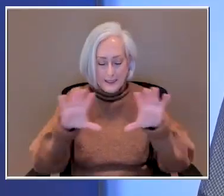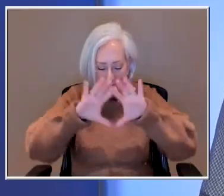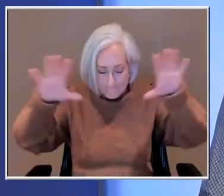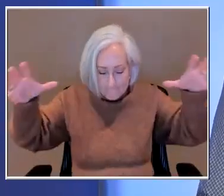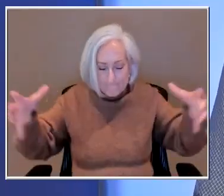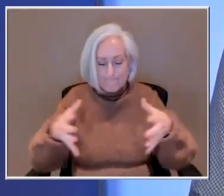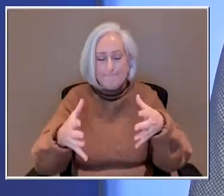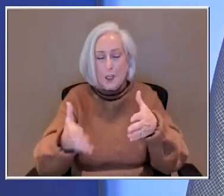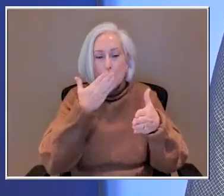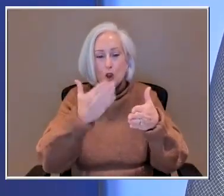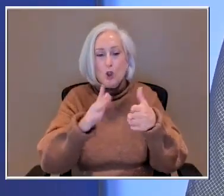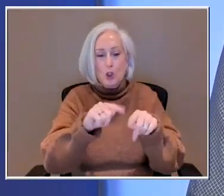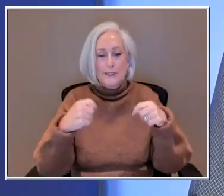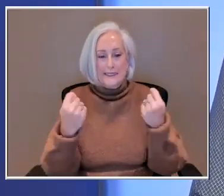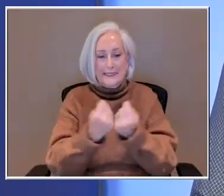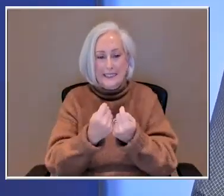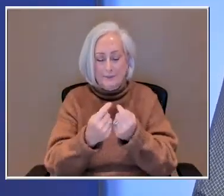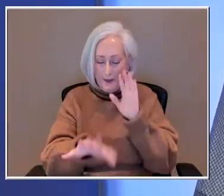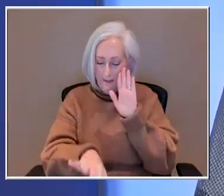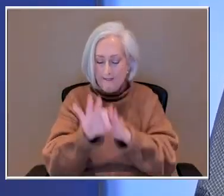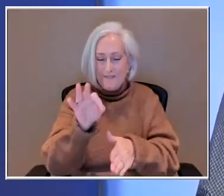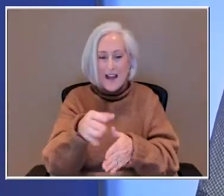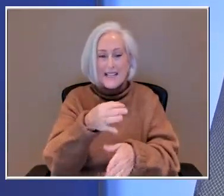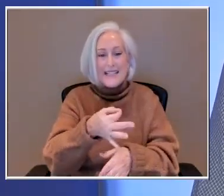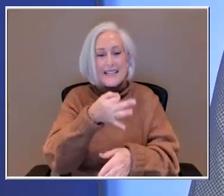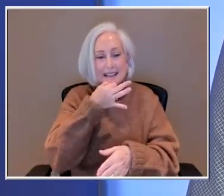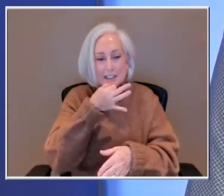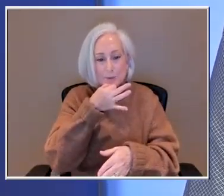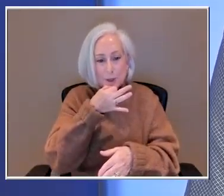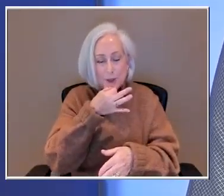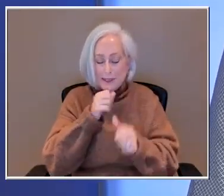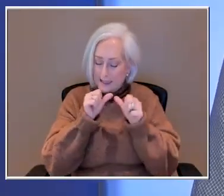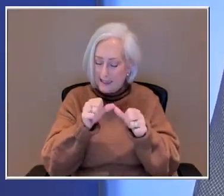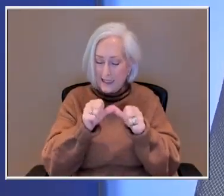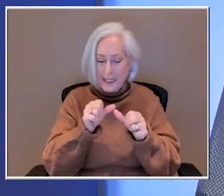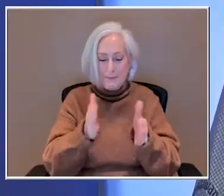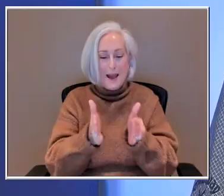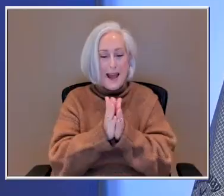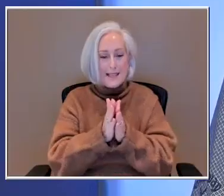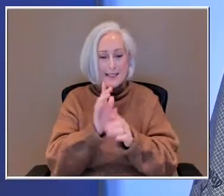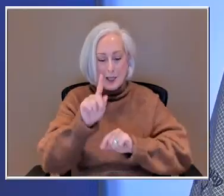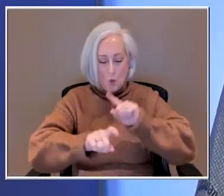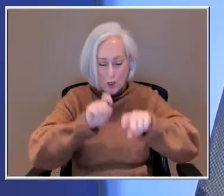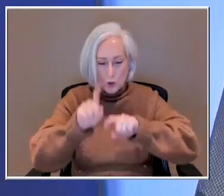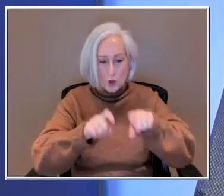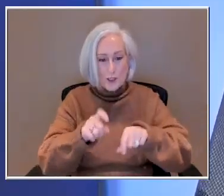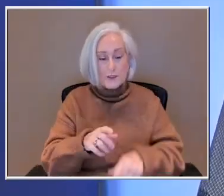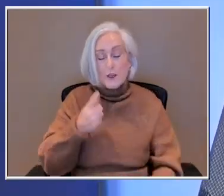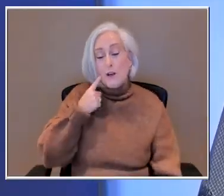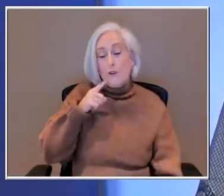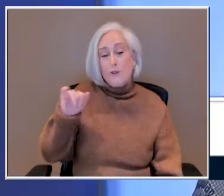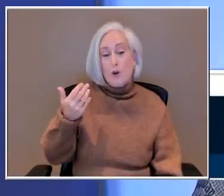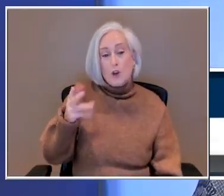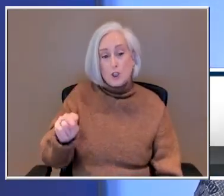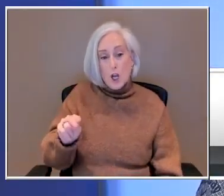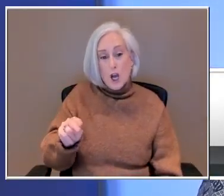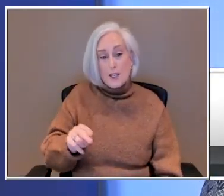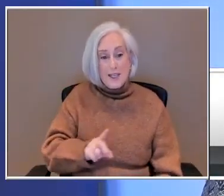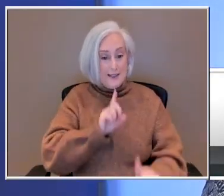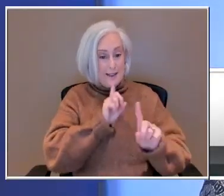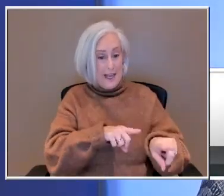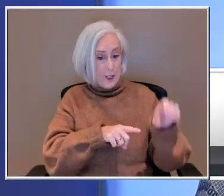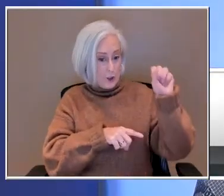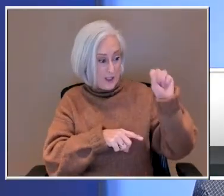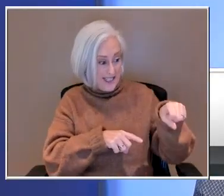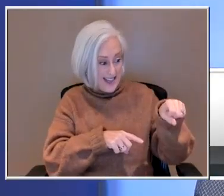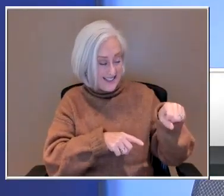you need, and keep asking those questions. For so much stuff in John's recovery, the answer is yes until it's no. When he wanted to run, when